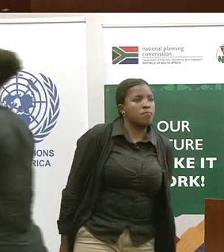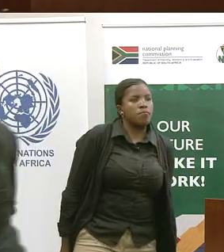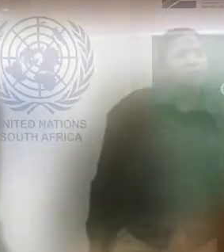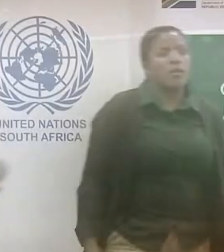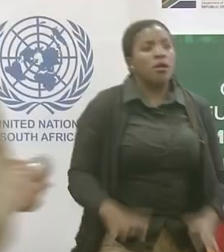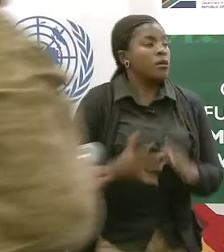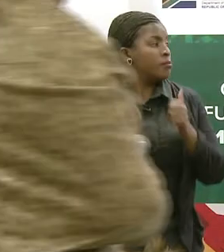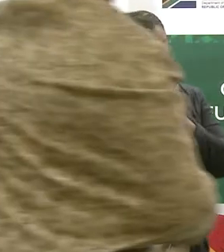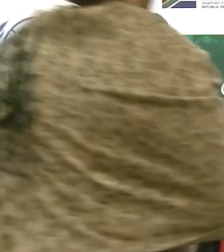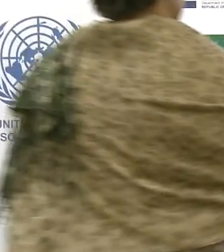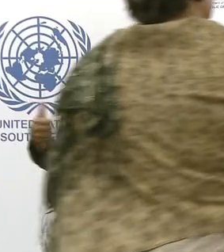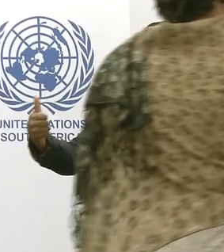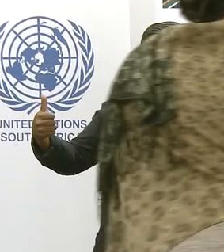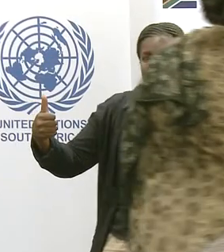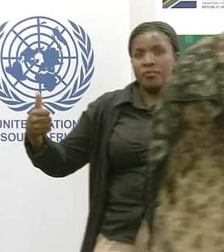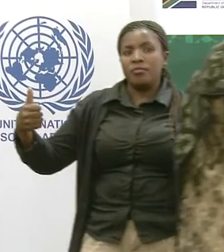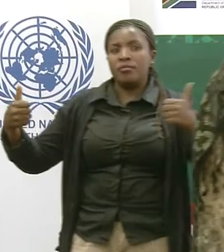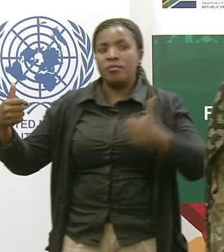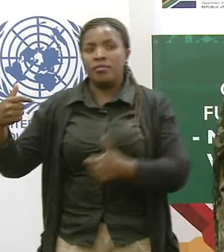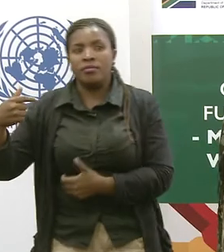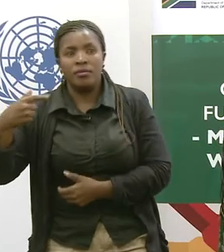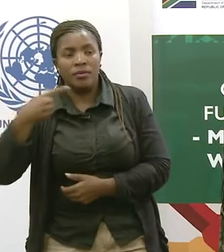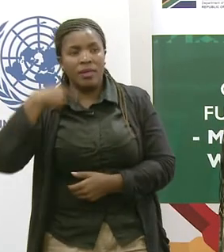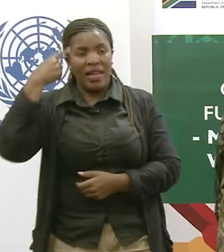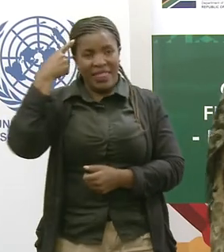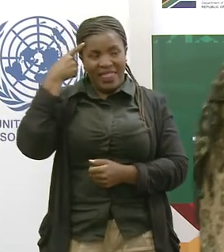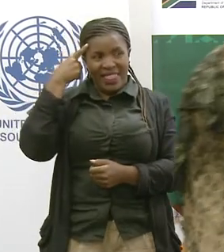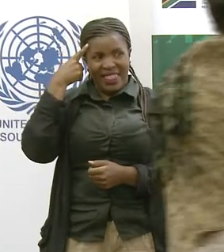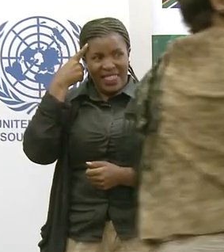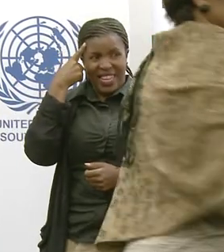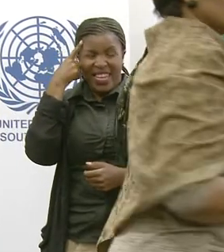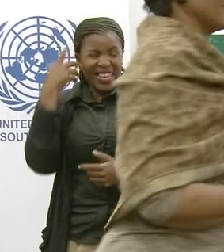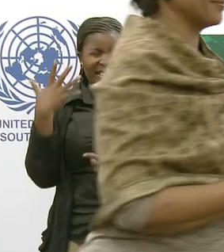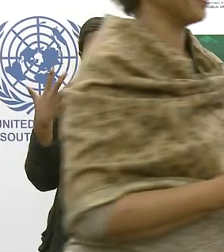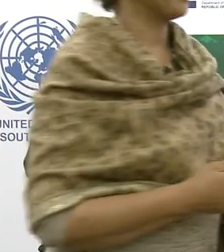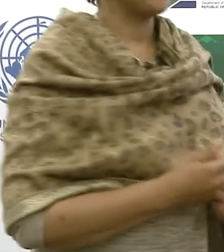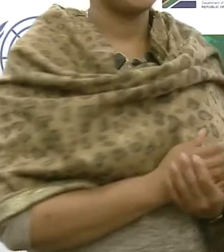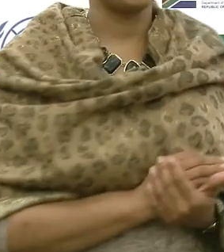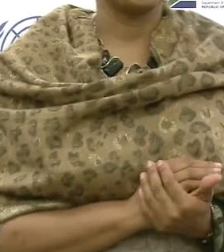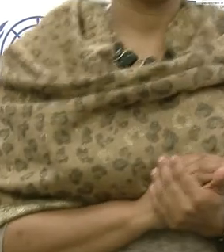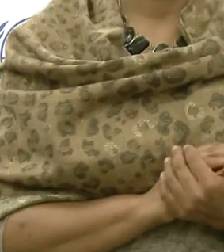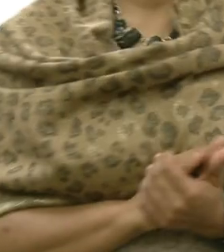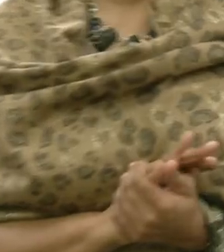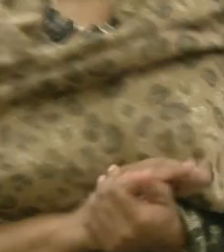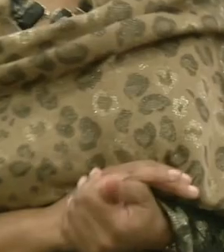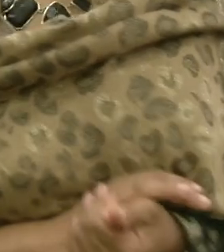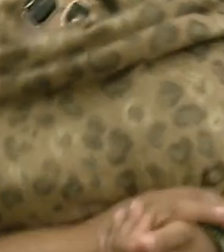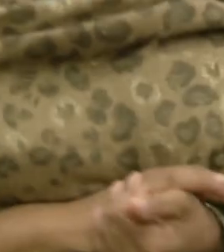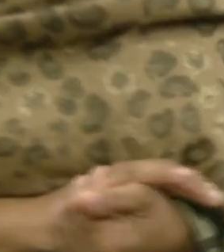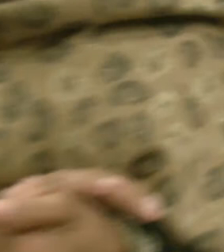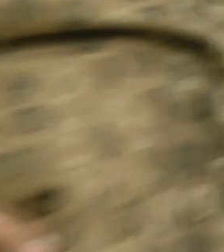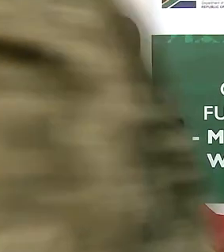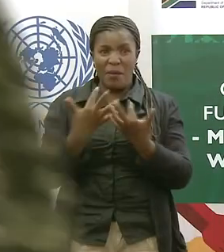Panel, I think I noted about 17 comments and hands in